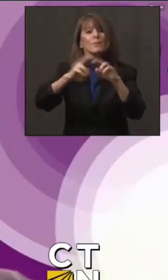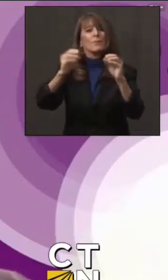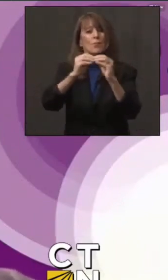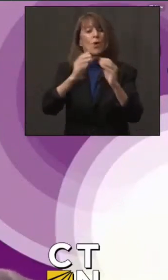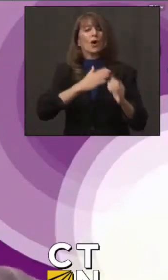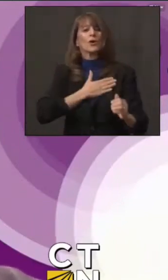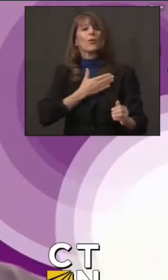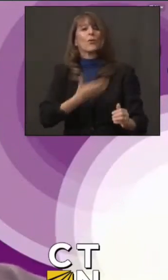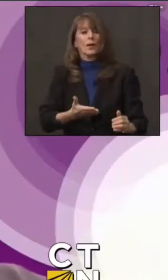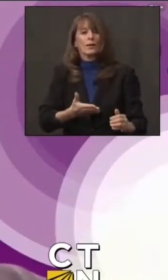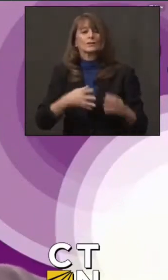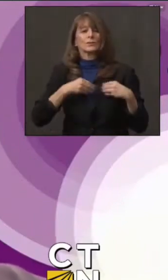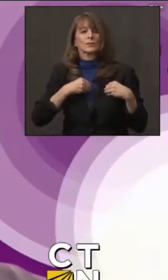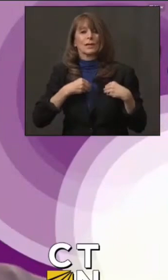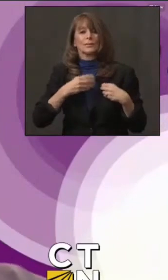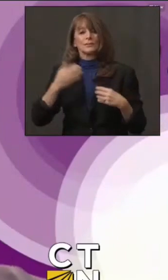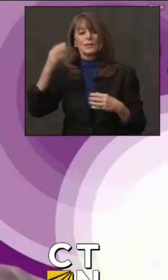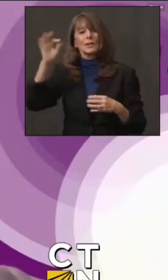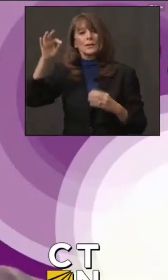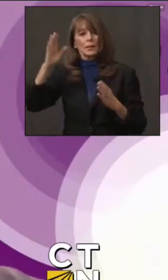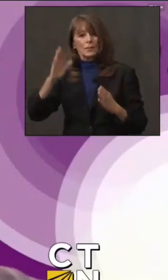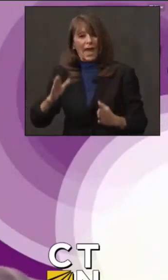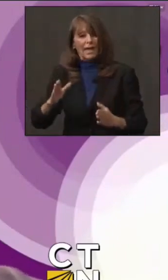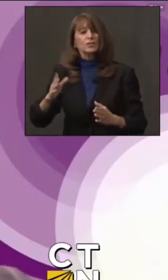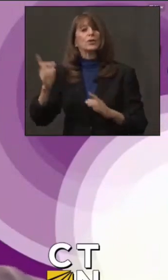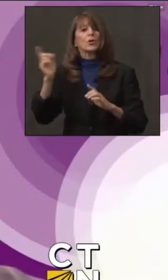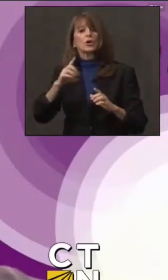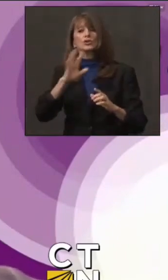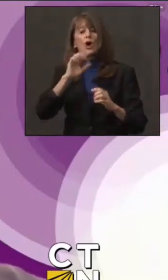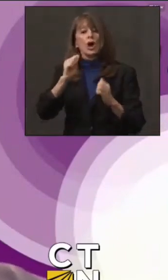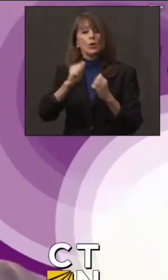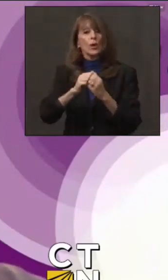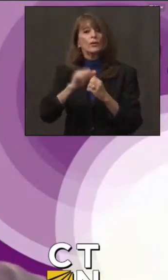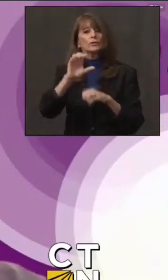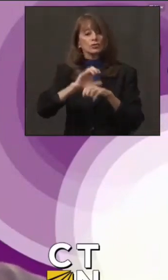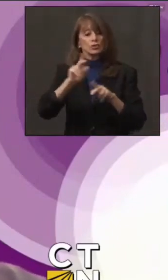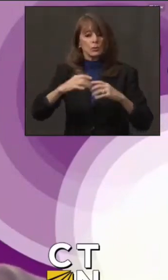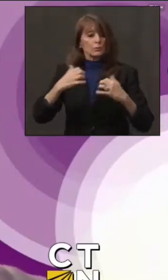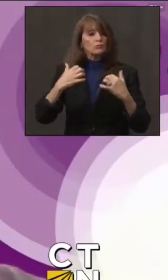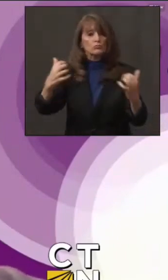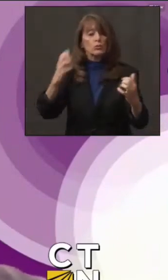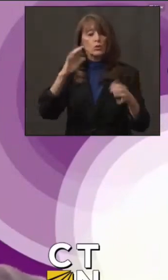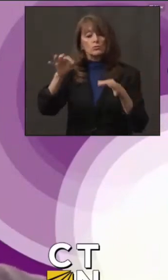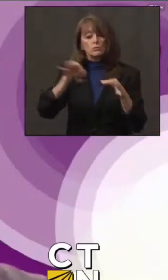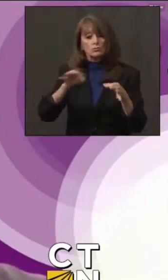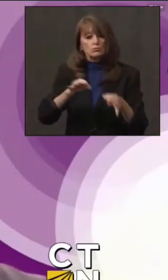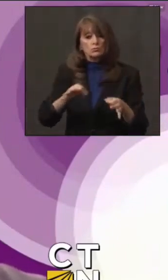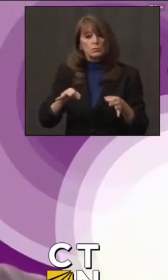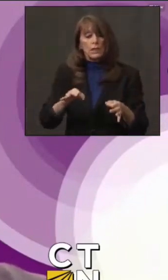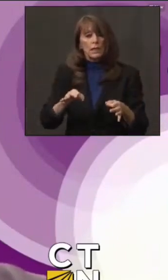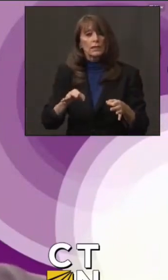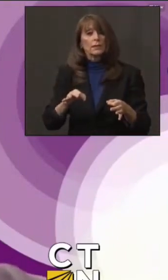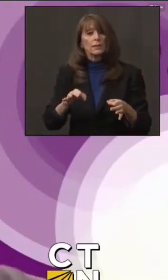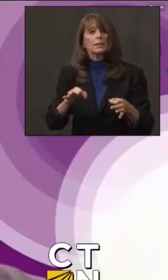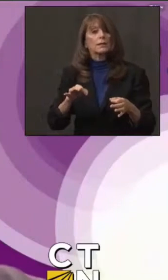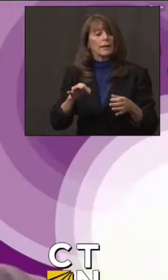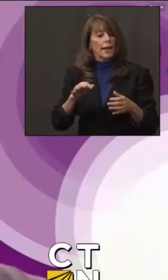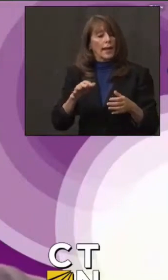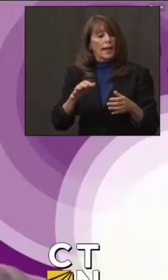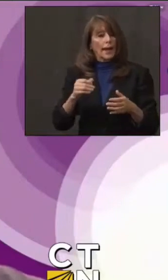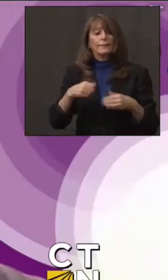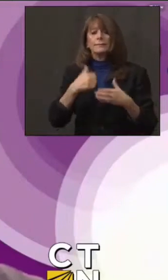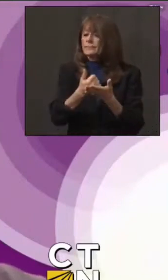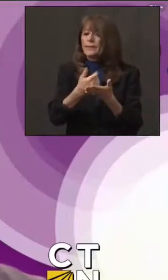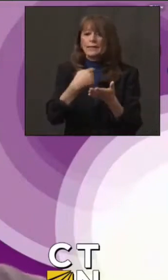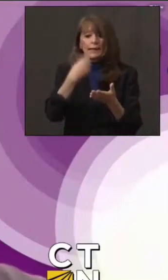of the pastors have invited me to speak to their congregants so that they can be exposed to the conversation that we had. And